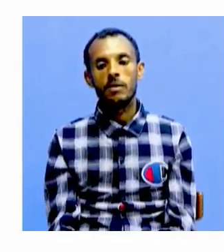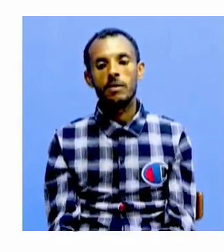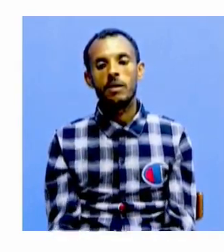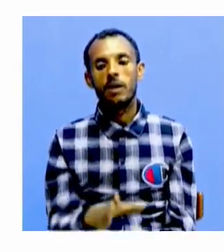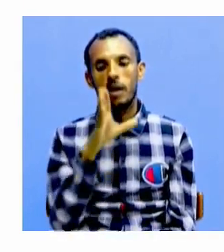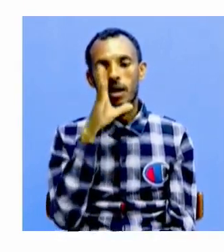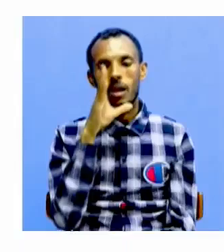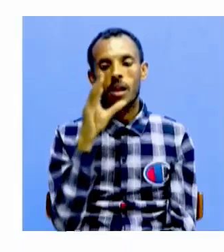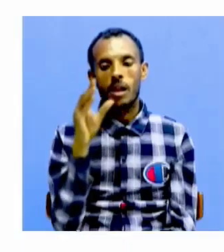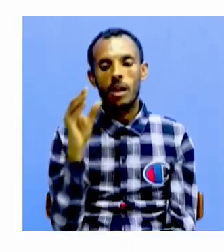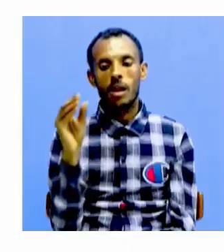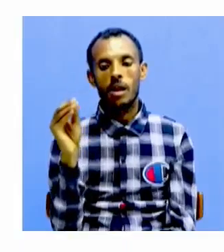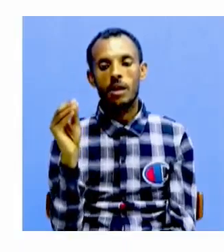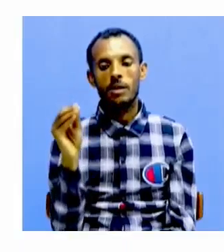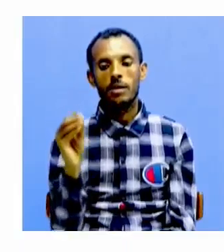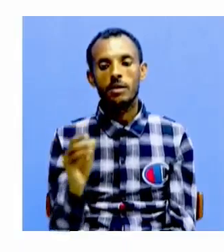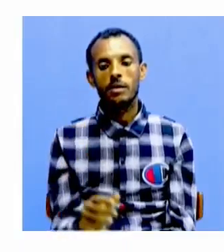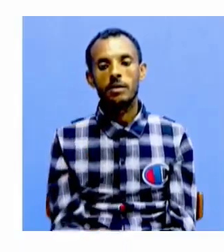and